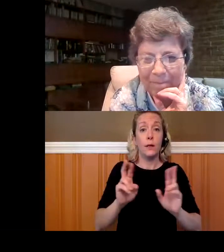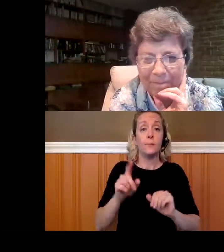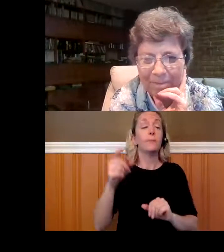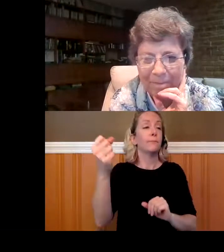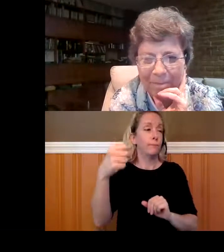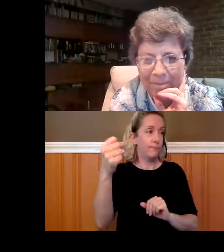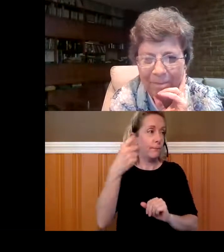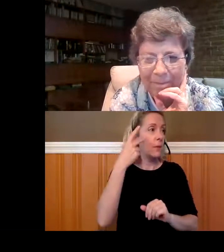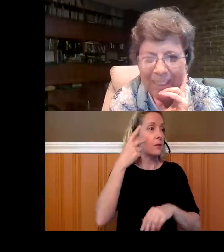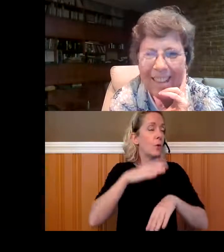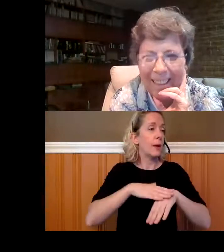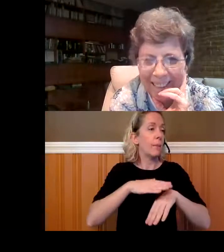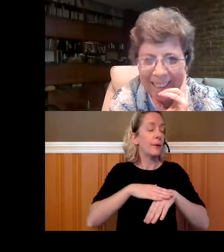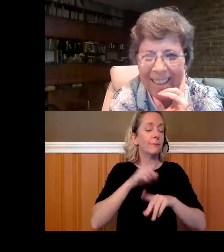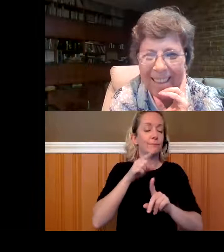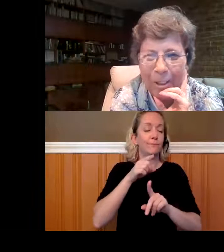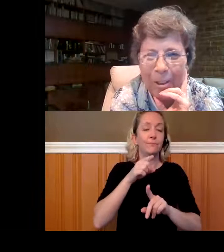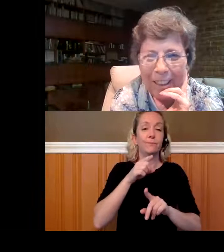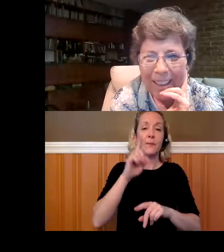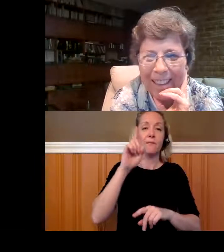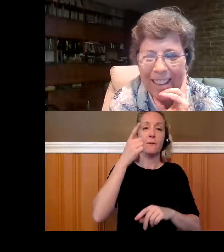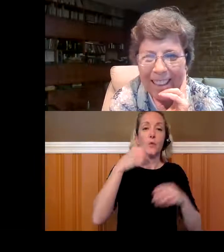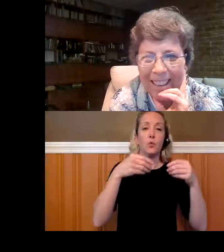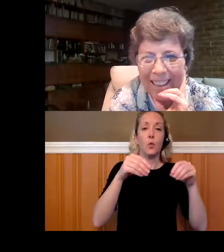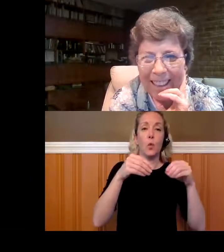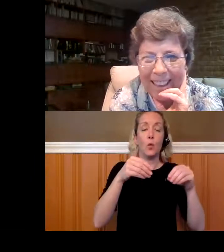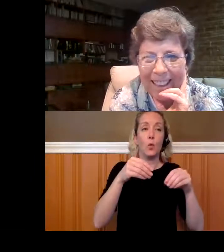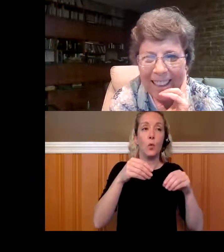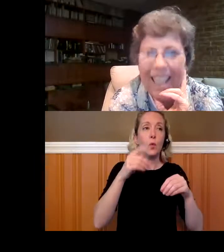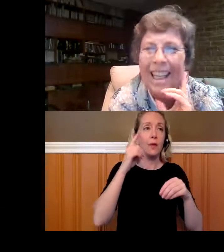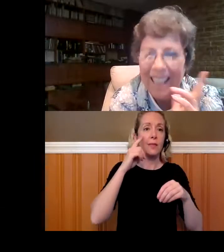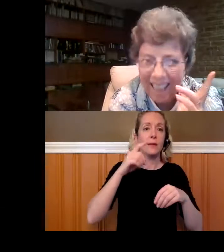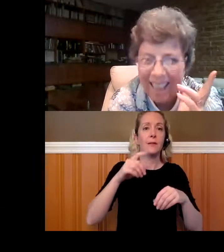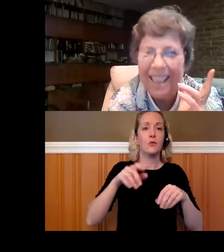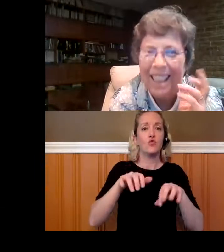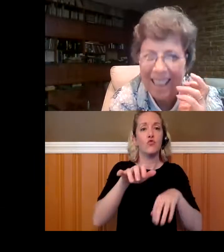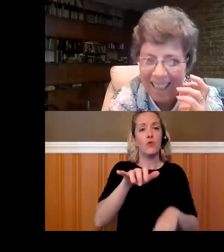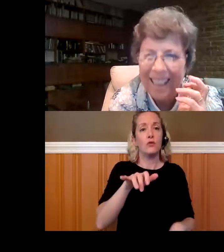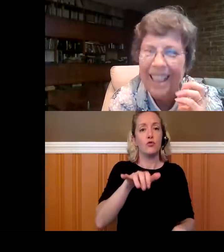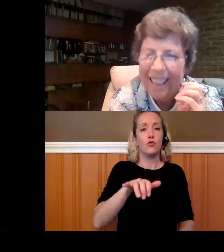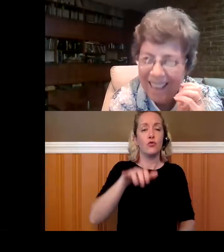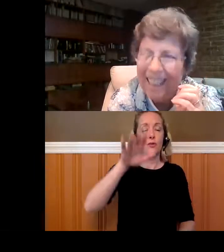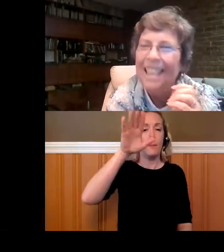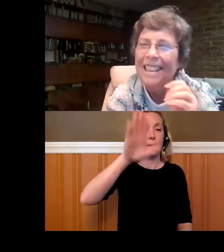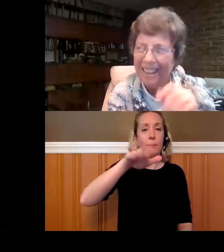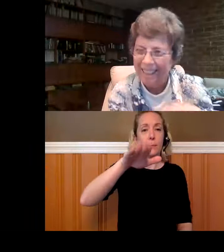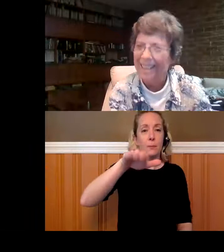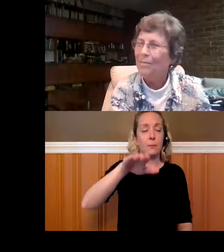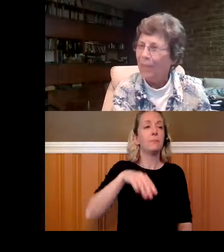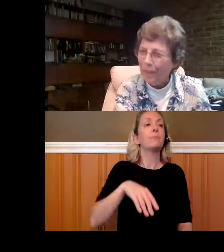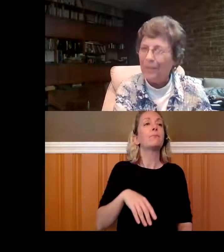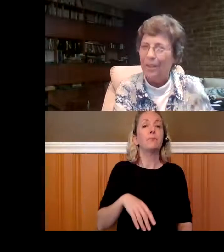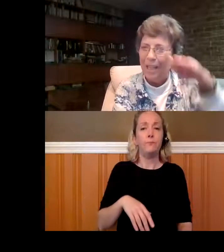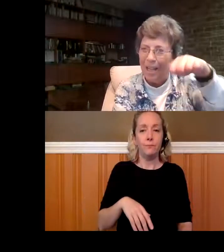Yes. At the convenience store. I think, didn't he tap on the cash? On the counter. Beautiful, he held his hand